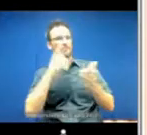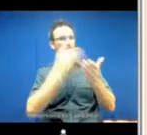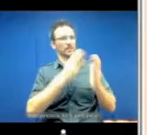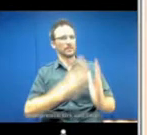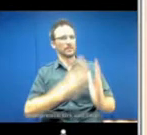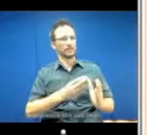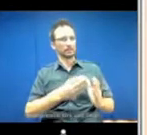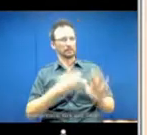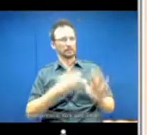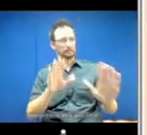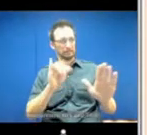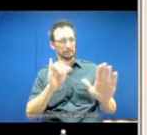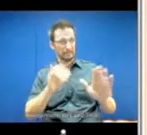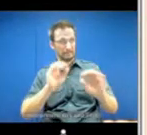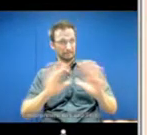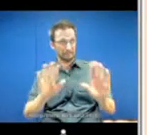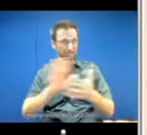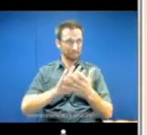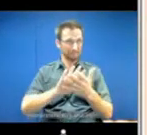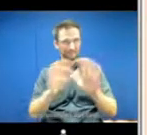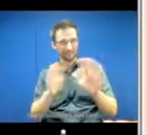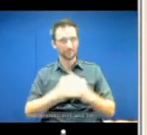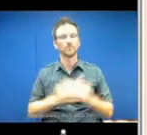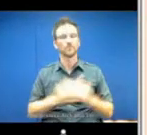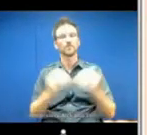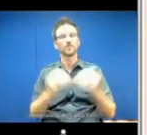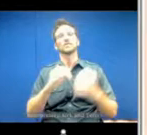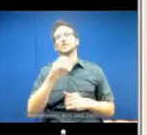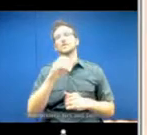it. Jessica has asked how long are depositions?